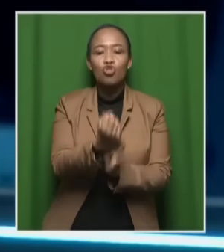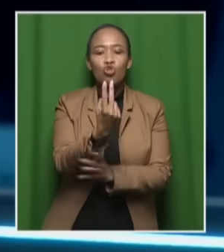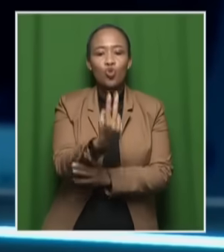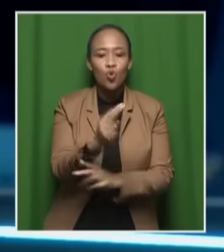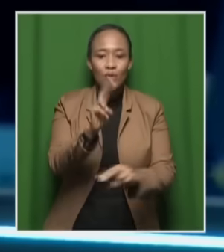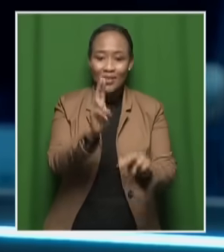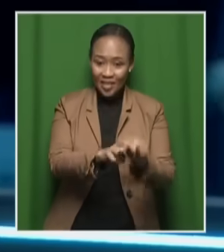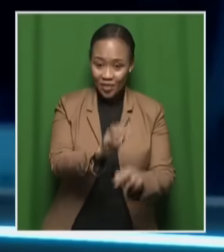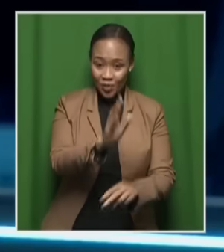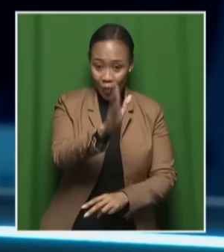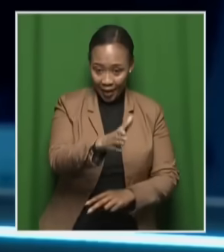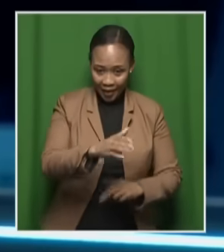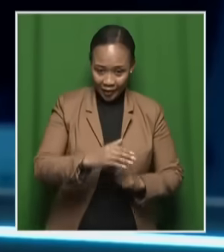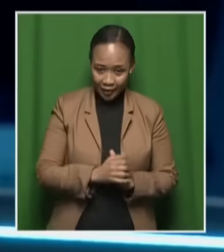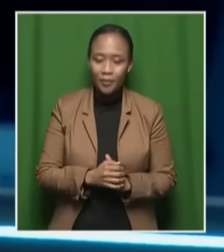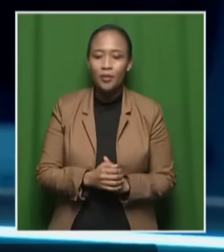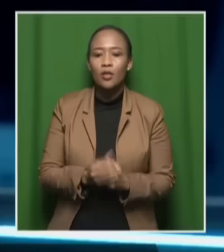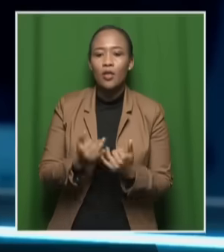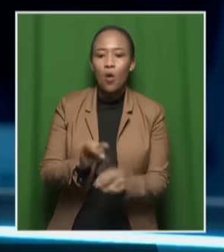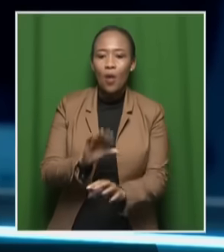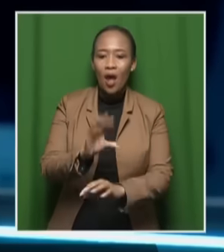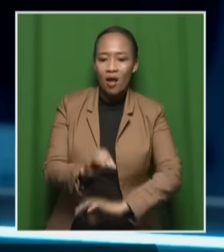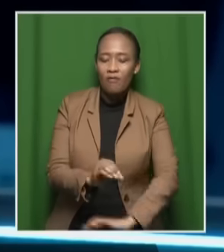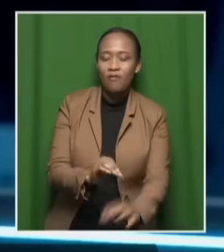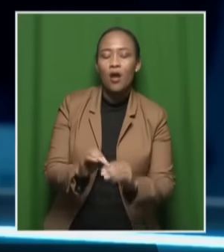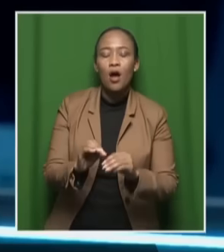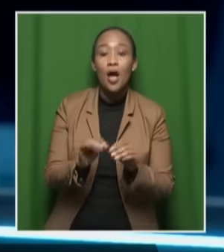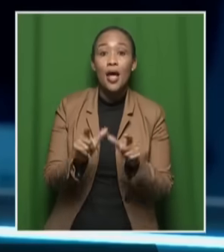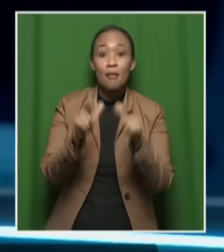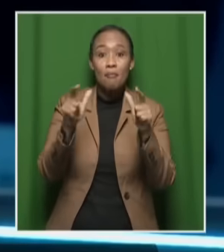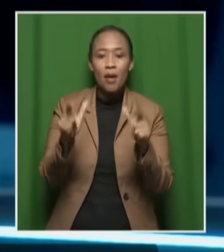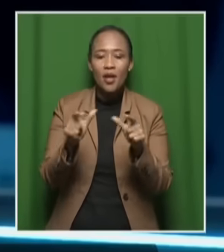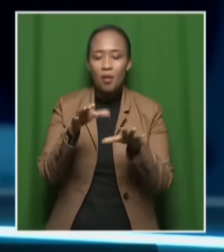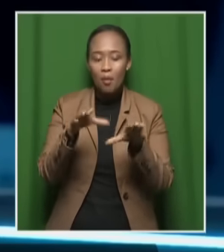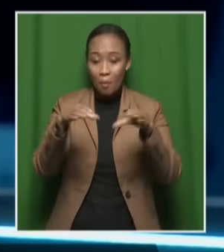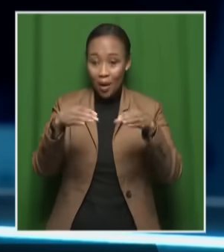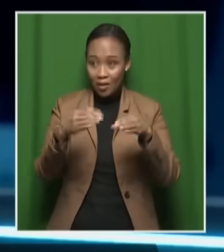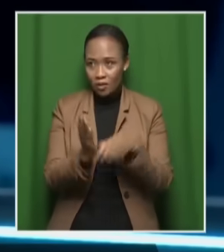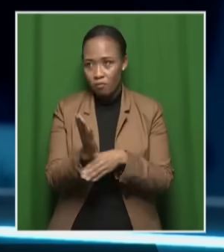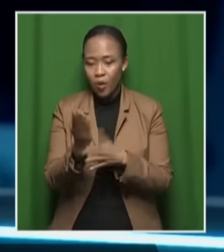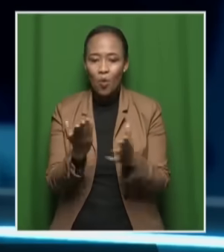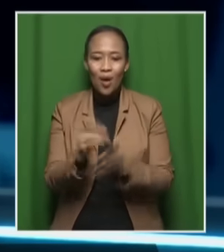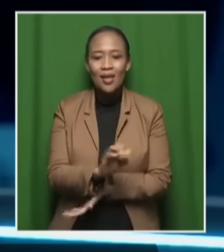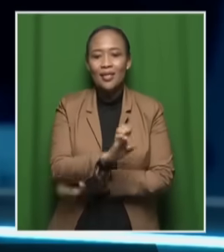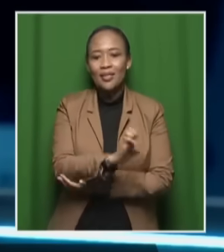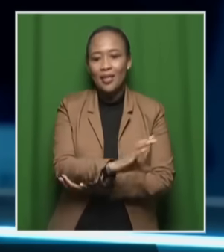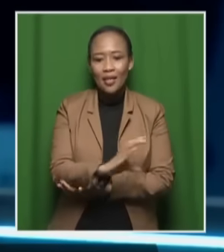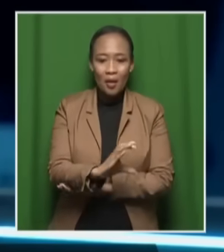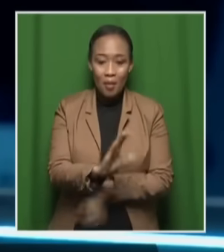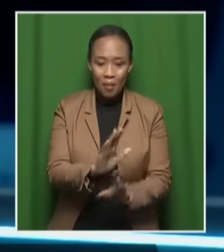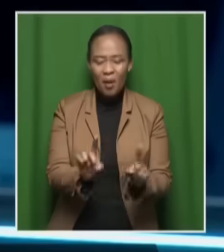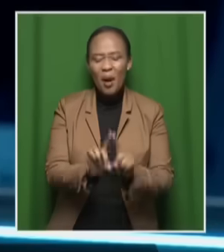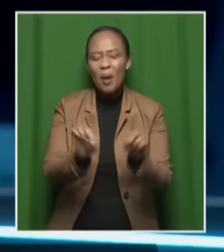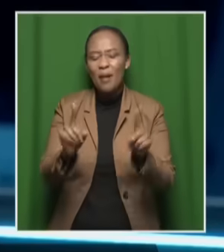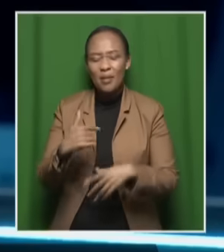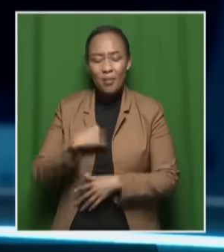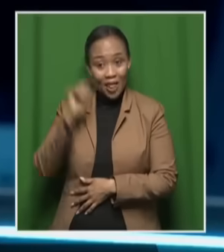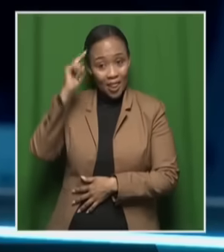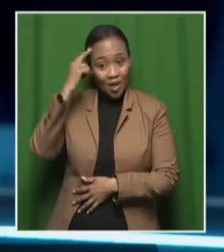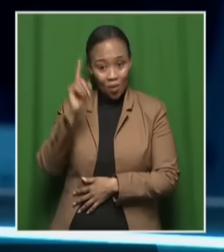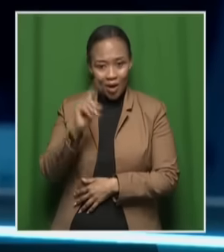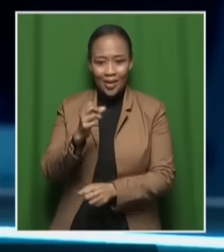will call our three main parties, perhaps in the Eastern Cape. But I think Gauteng will be where